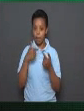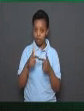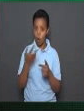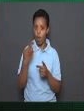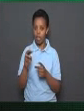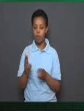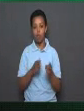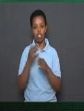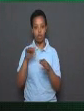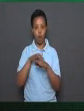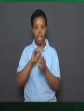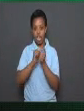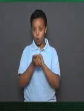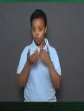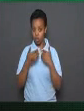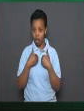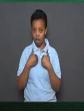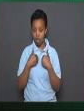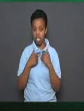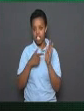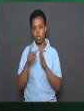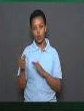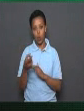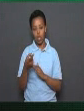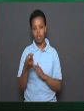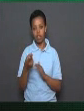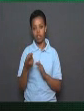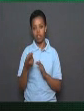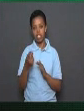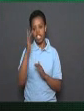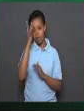without being any obvious sign of disease.